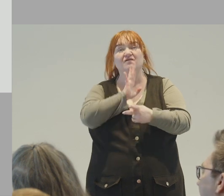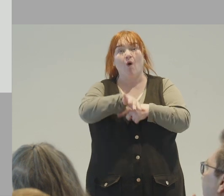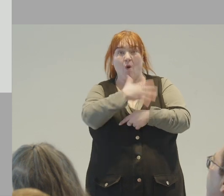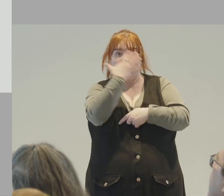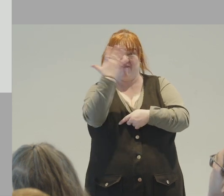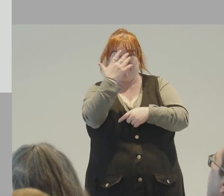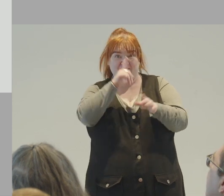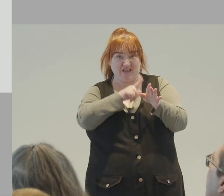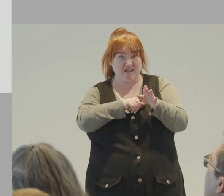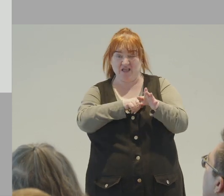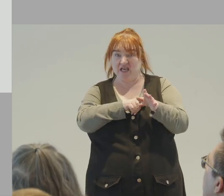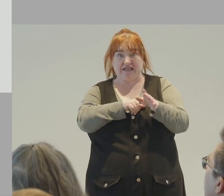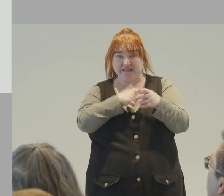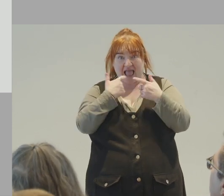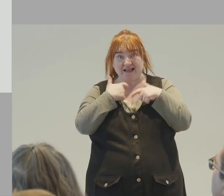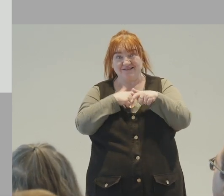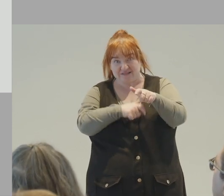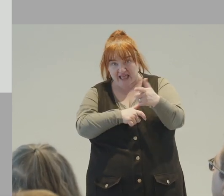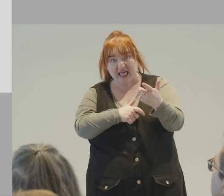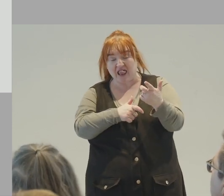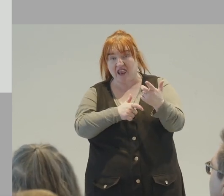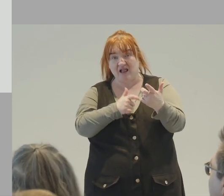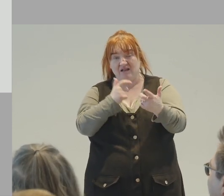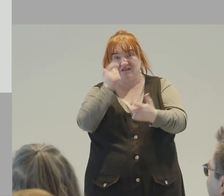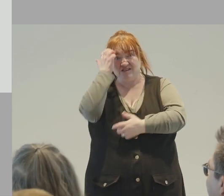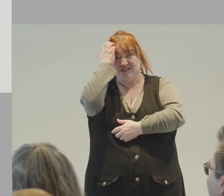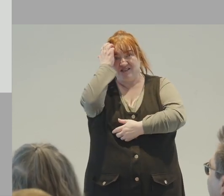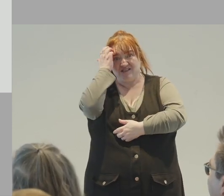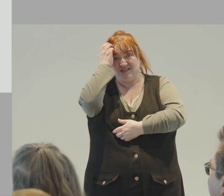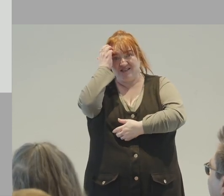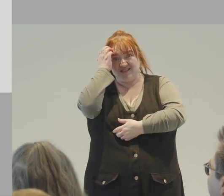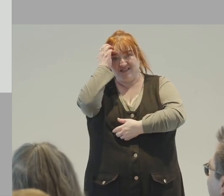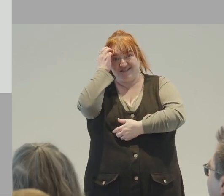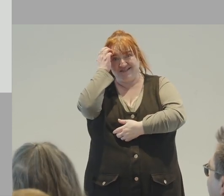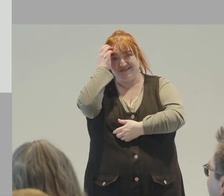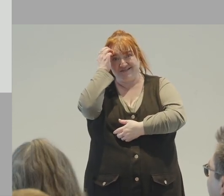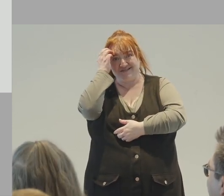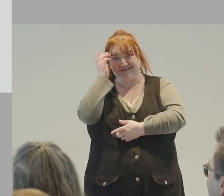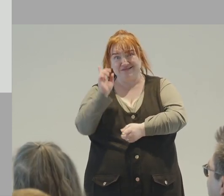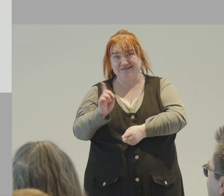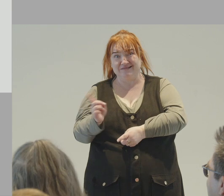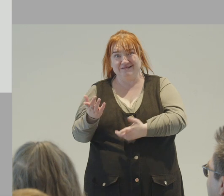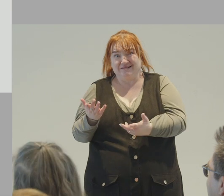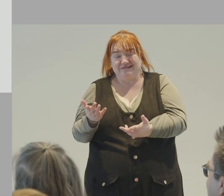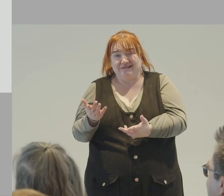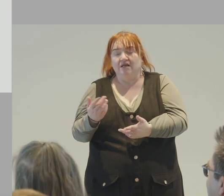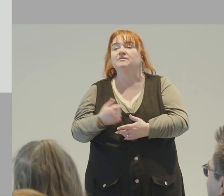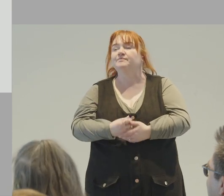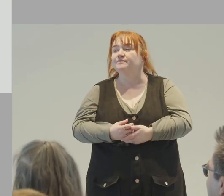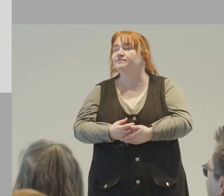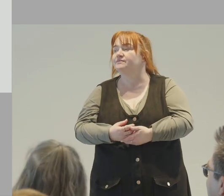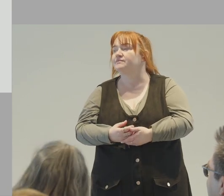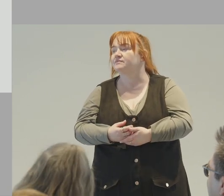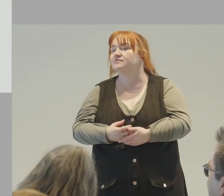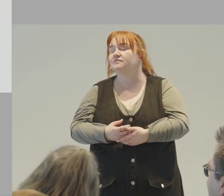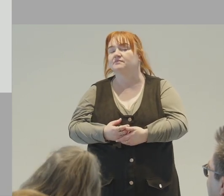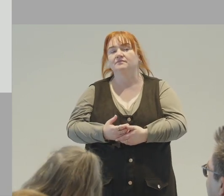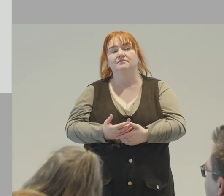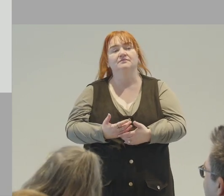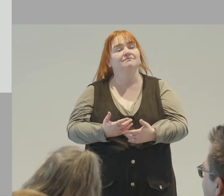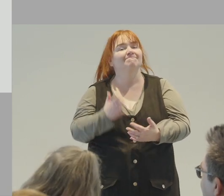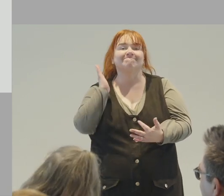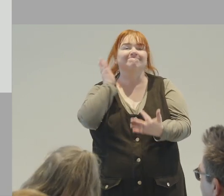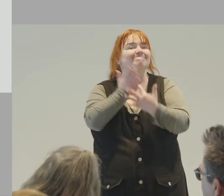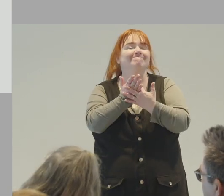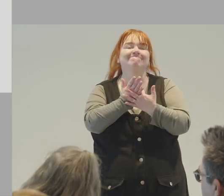years now. And I still have days where I'm like, what is this? And I just push through. So it is